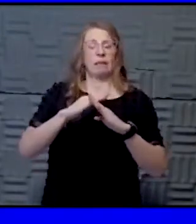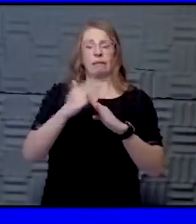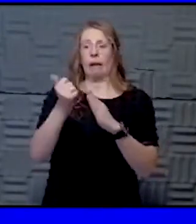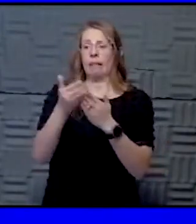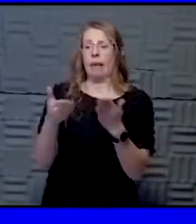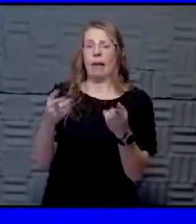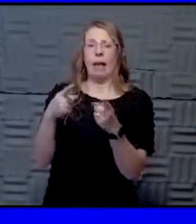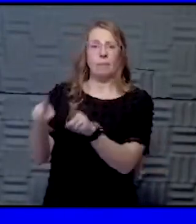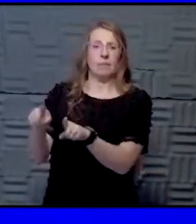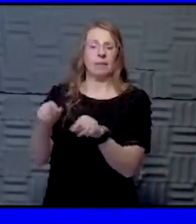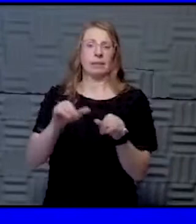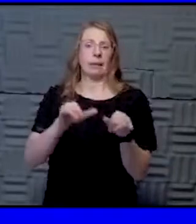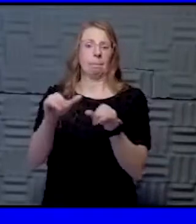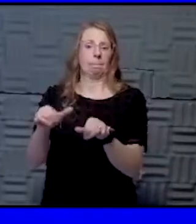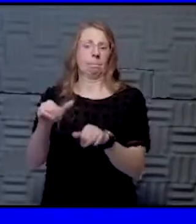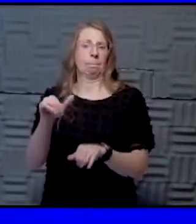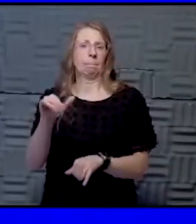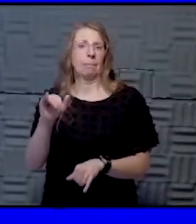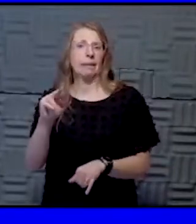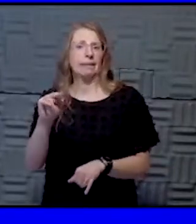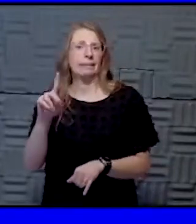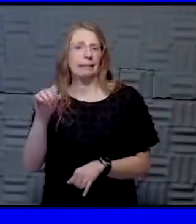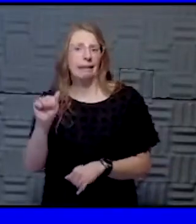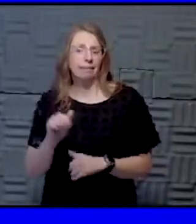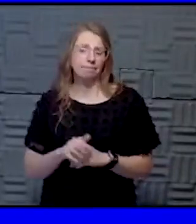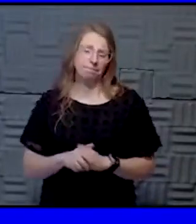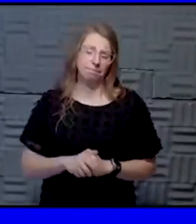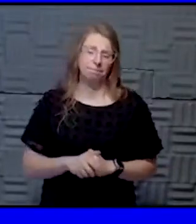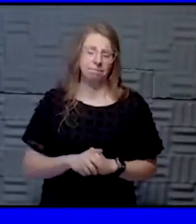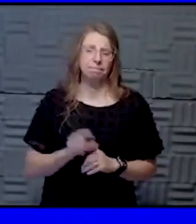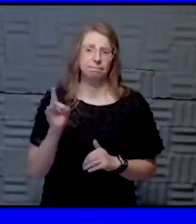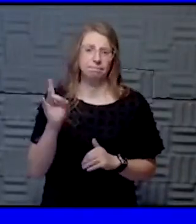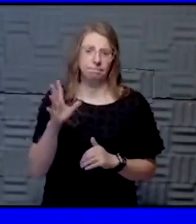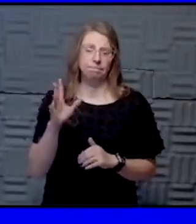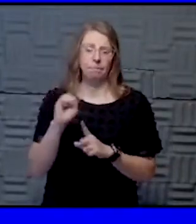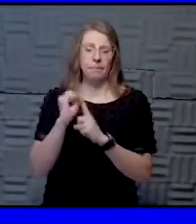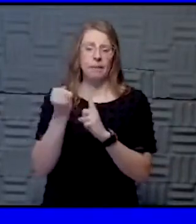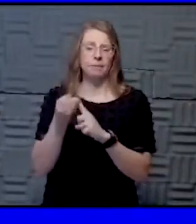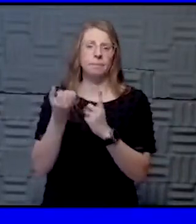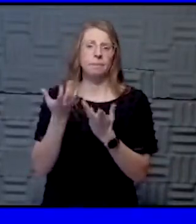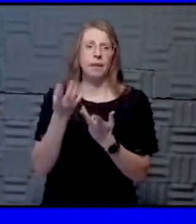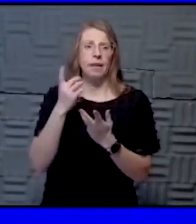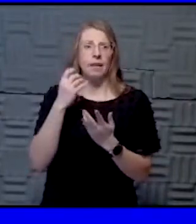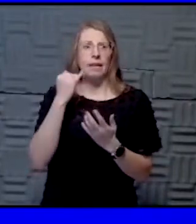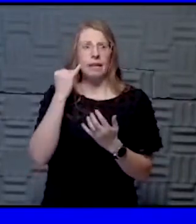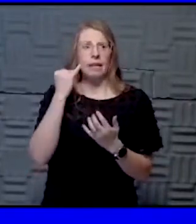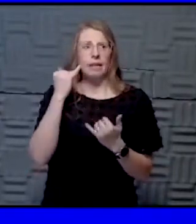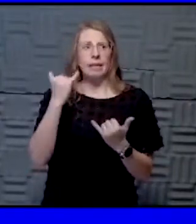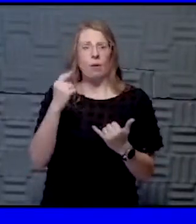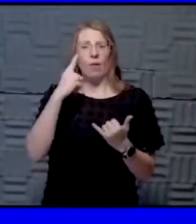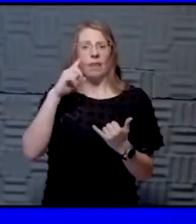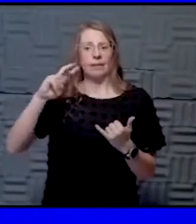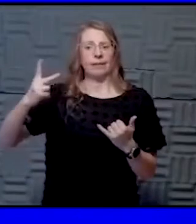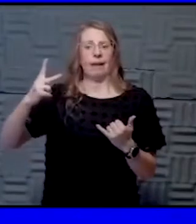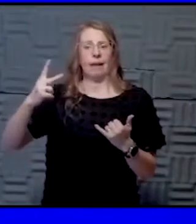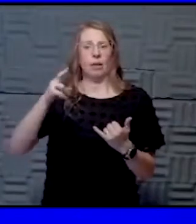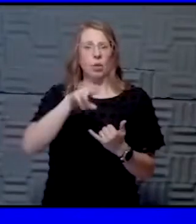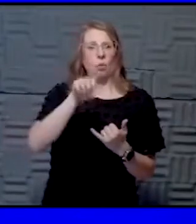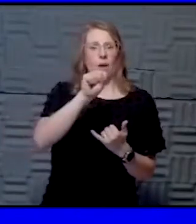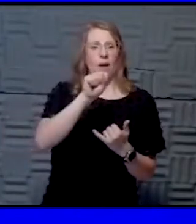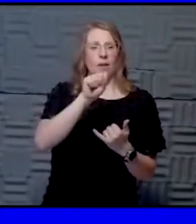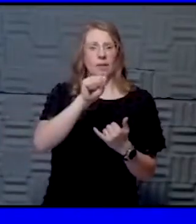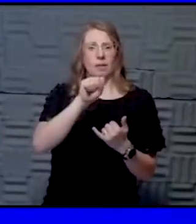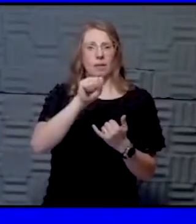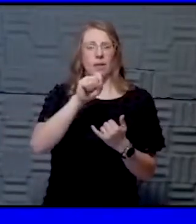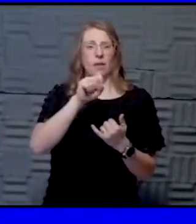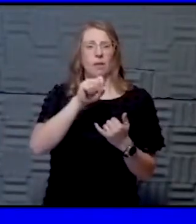happen in India. So it is a very dire situation there. I think it's now second in the world behind the United States as far